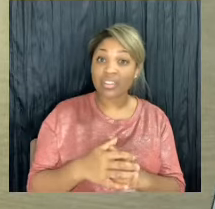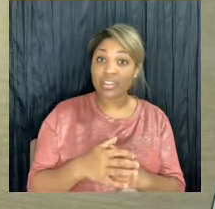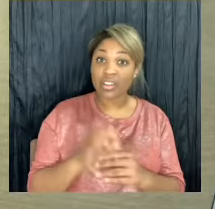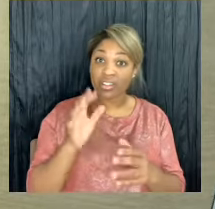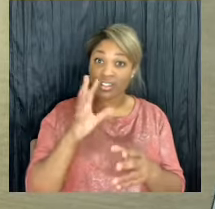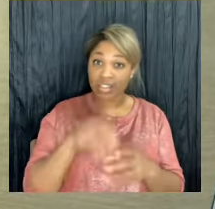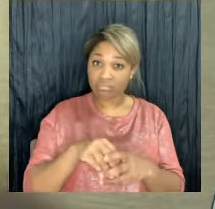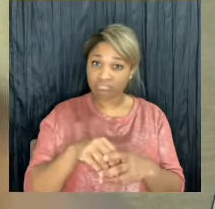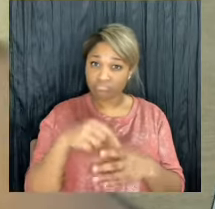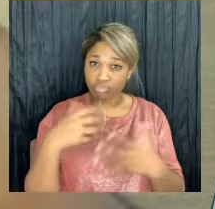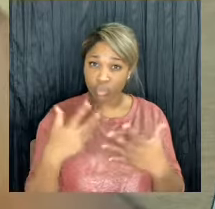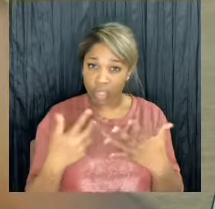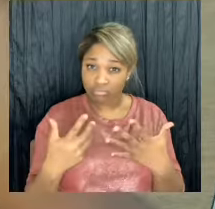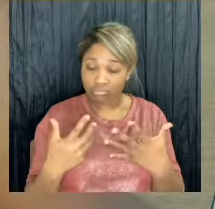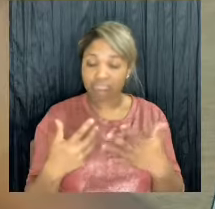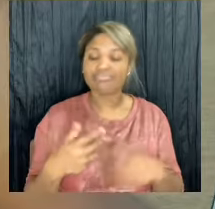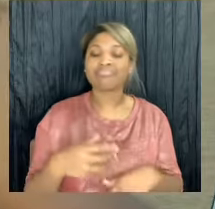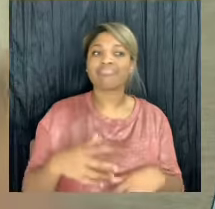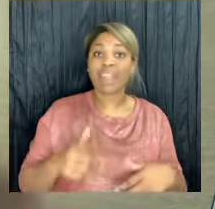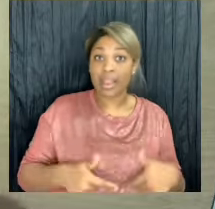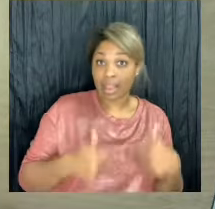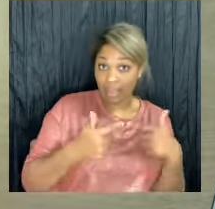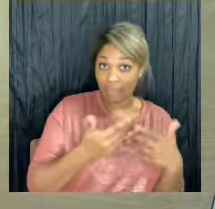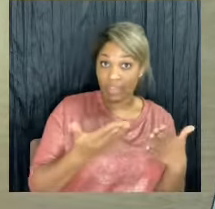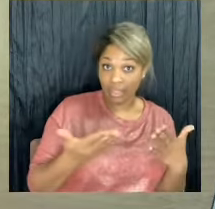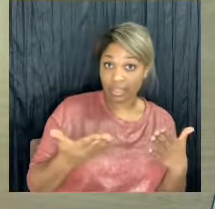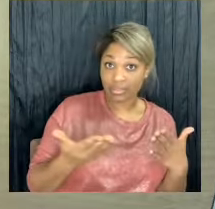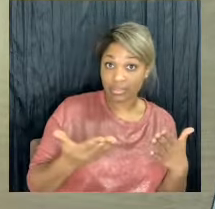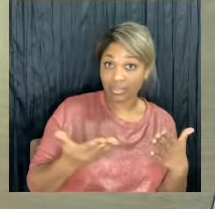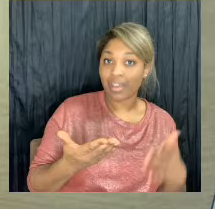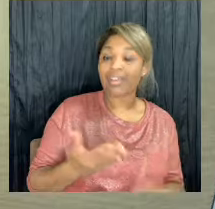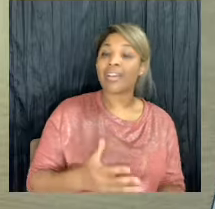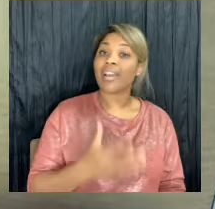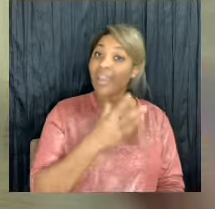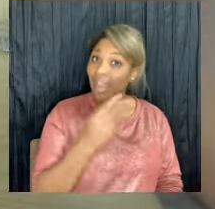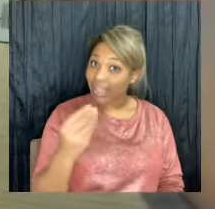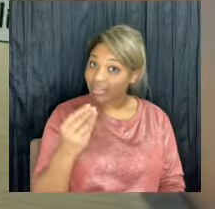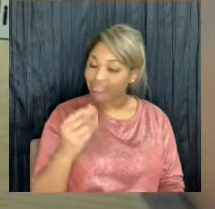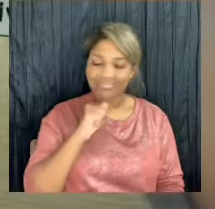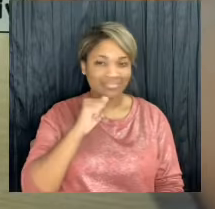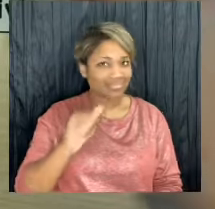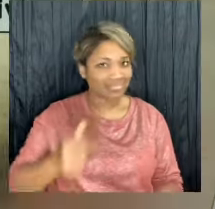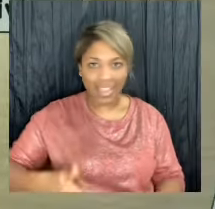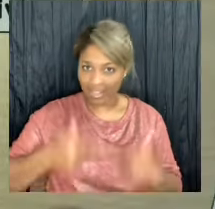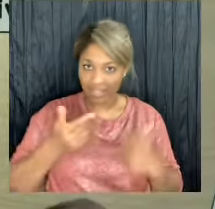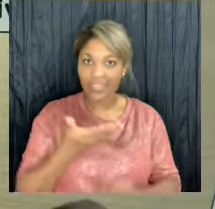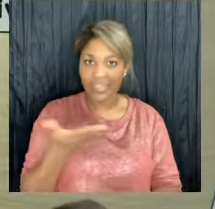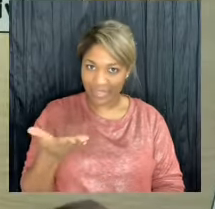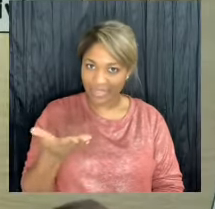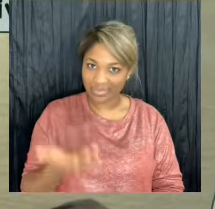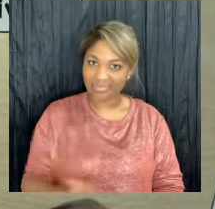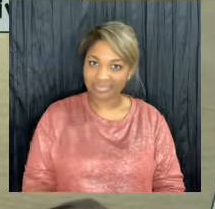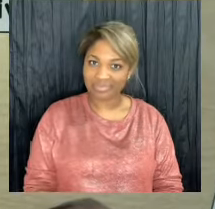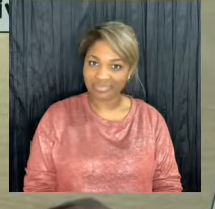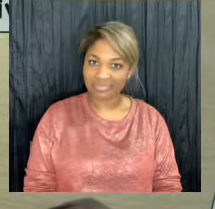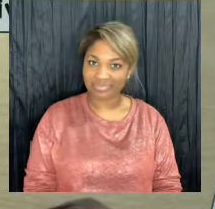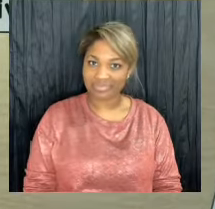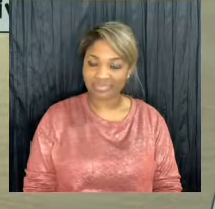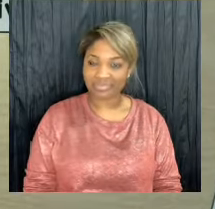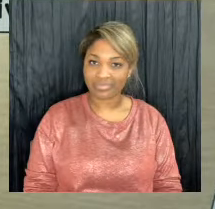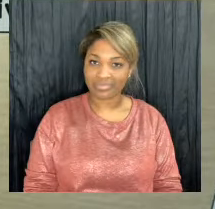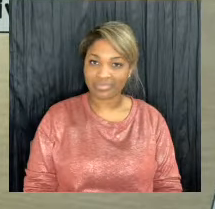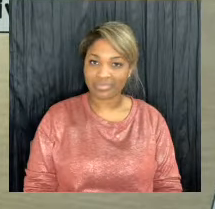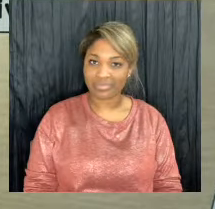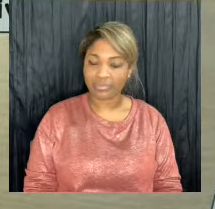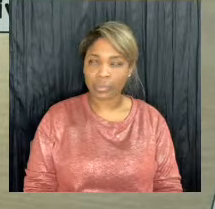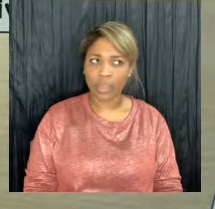includes living things and non-living things. Now,